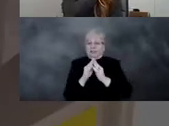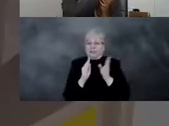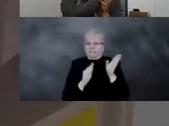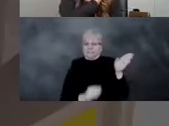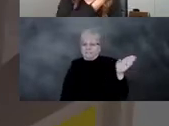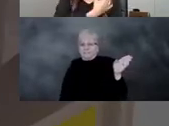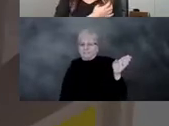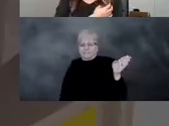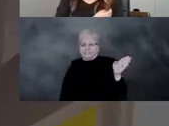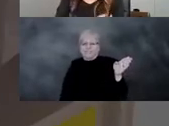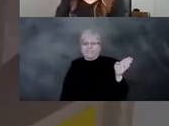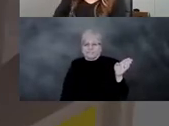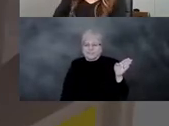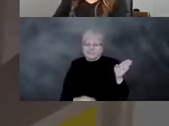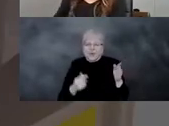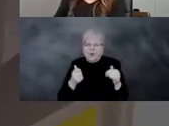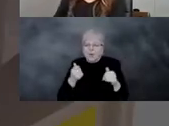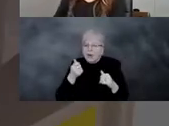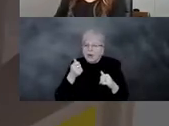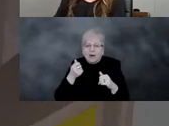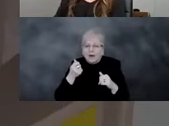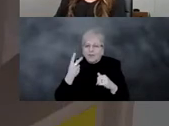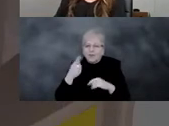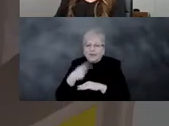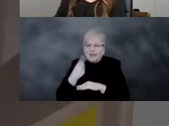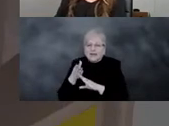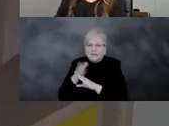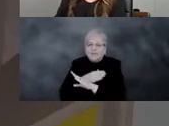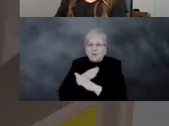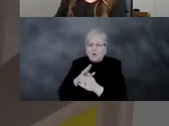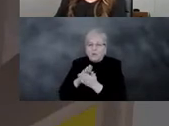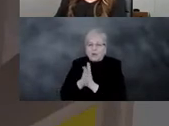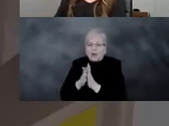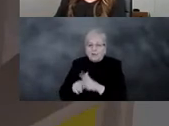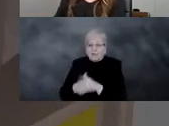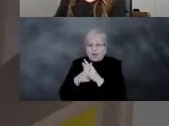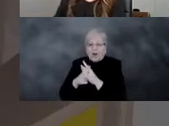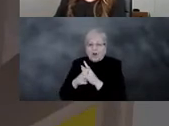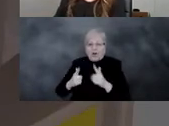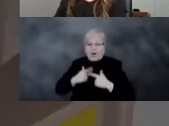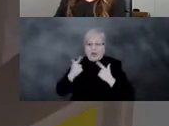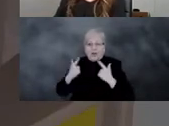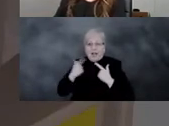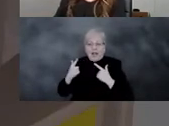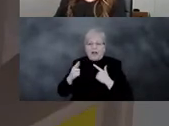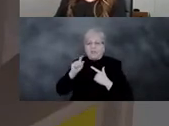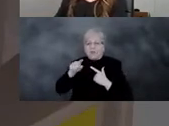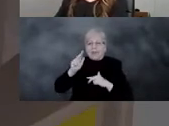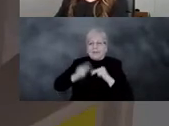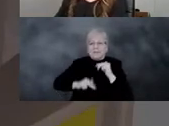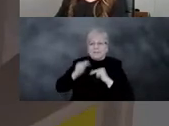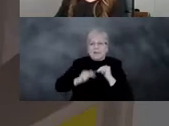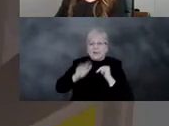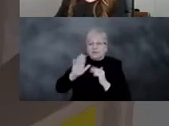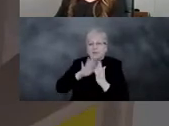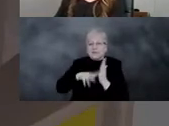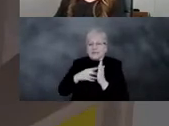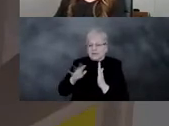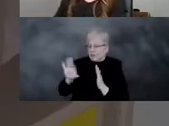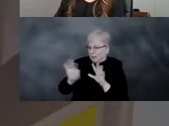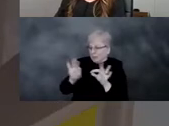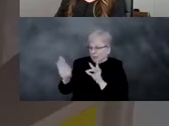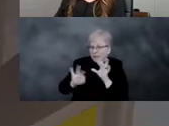platform a few days before it goes live and build your schedule so you can organize it a bit and condense